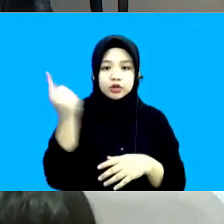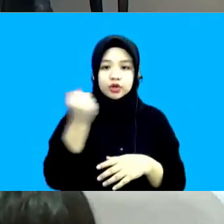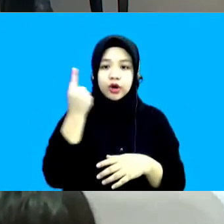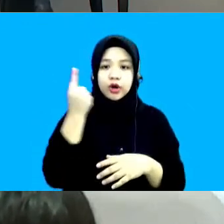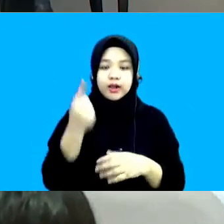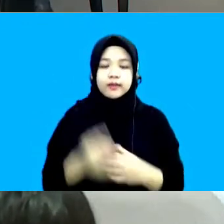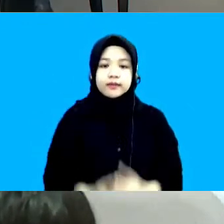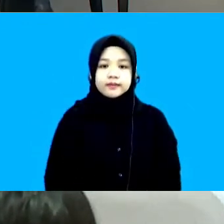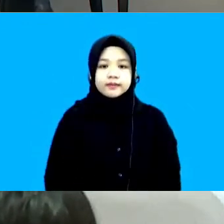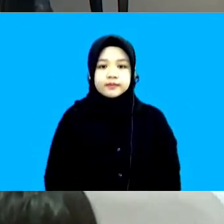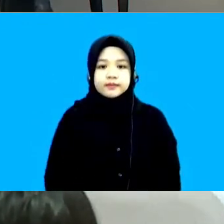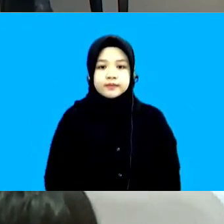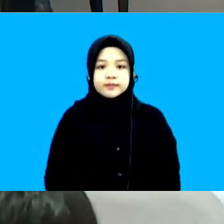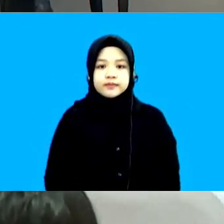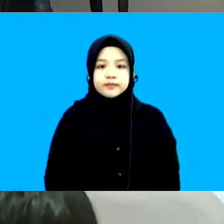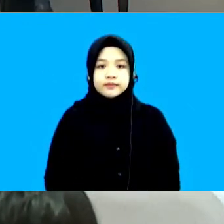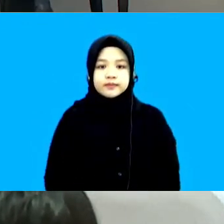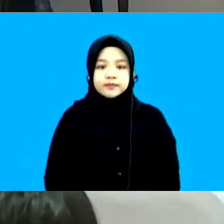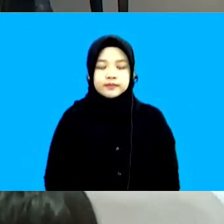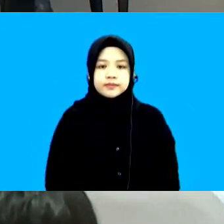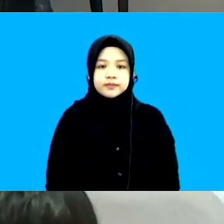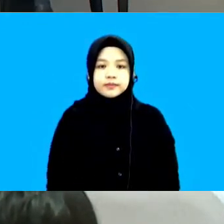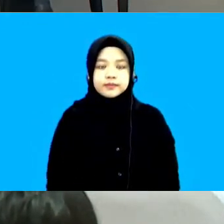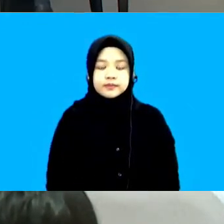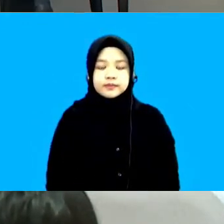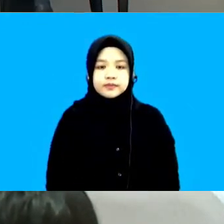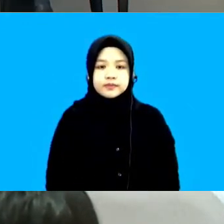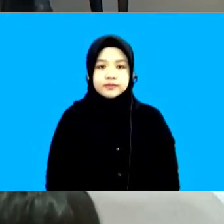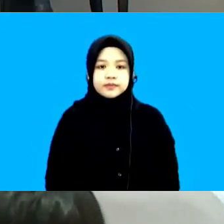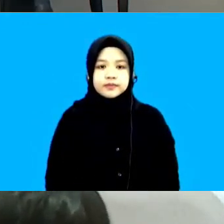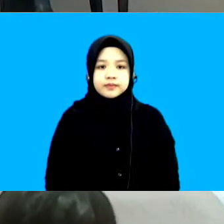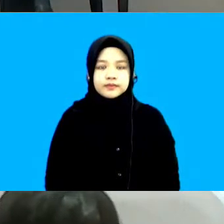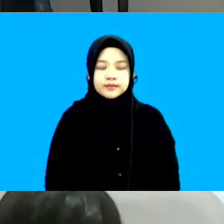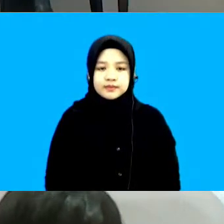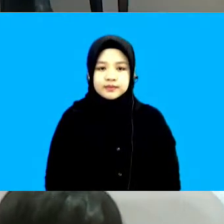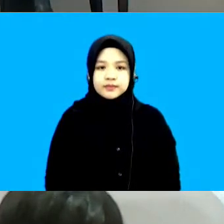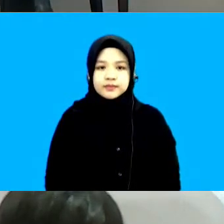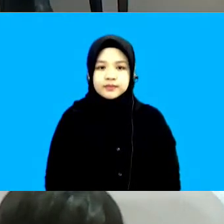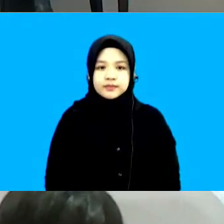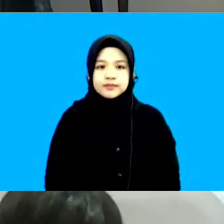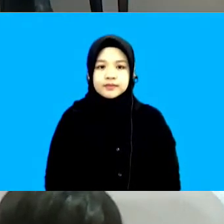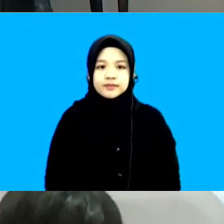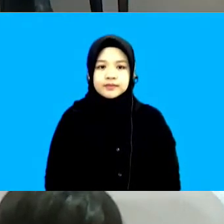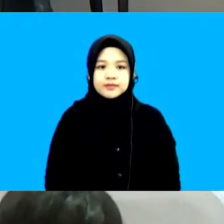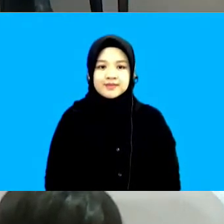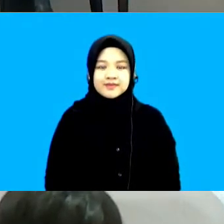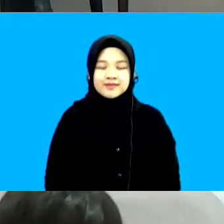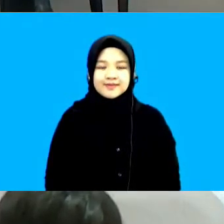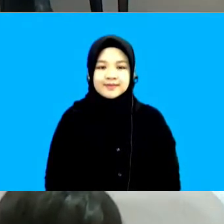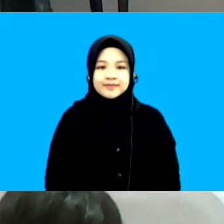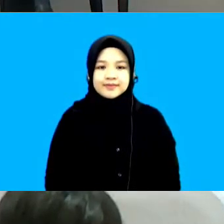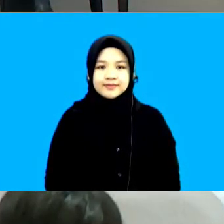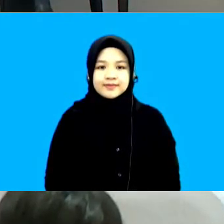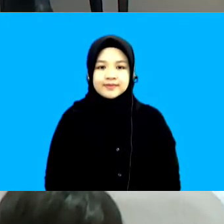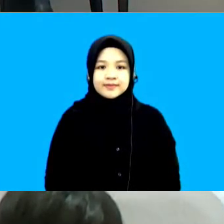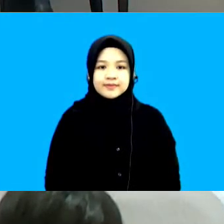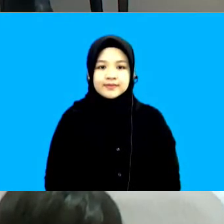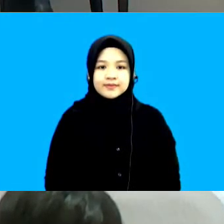way to allow this kind of joint working together in ways that we really don't